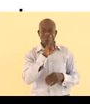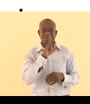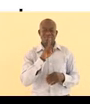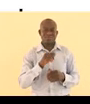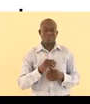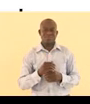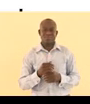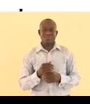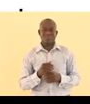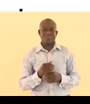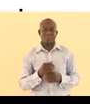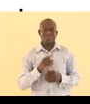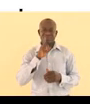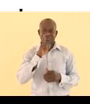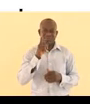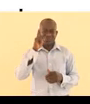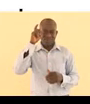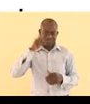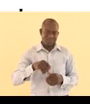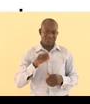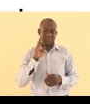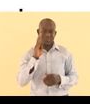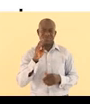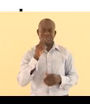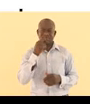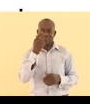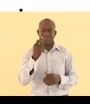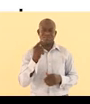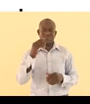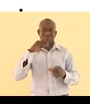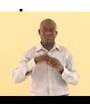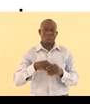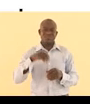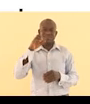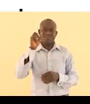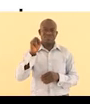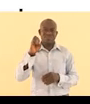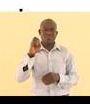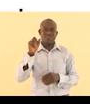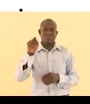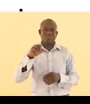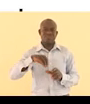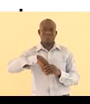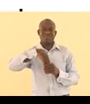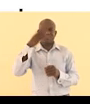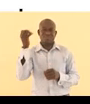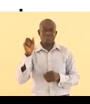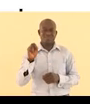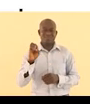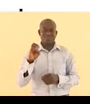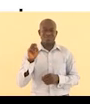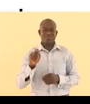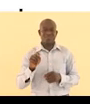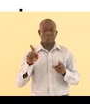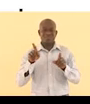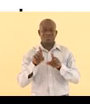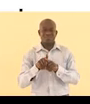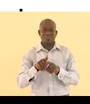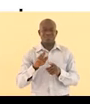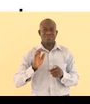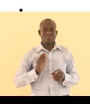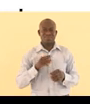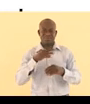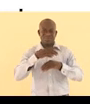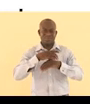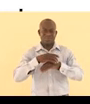on lies and falsehood, truth must be told. In season and out of season, truth must be told. As our